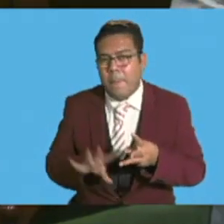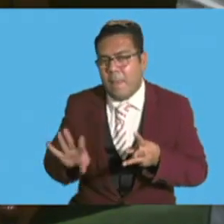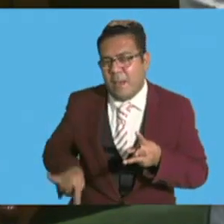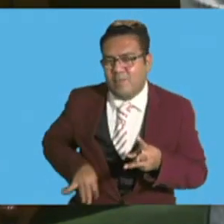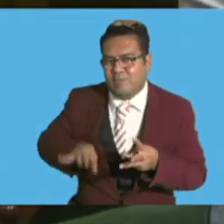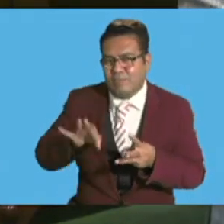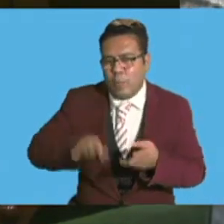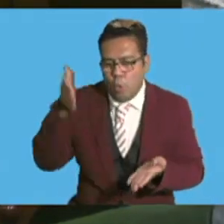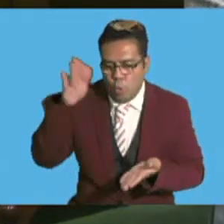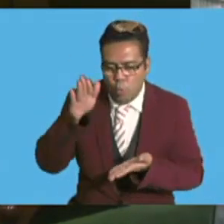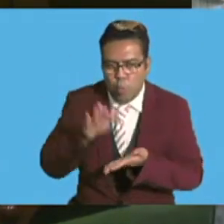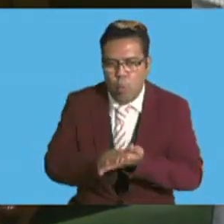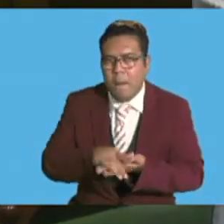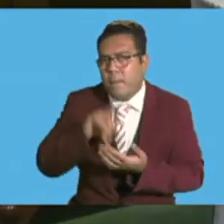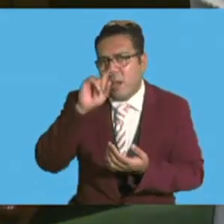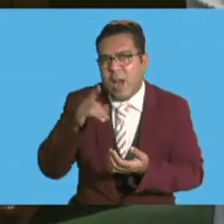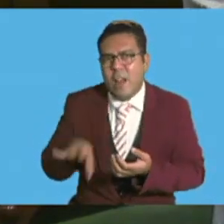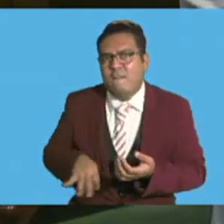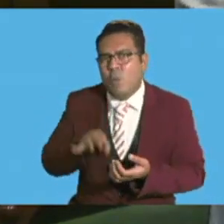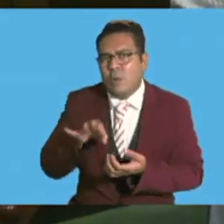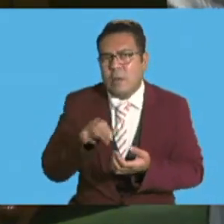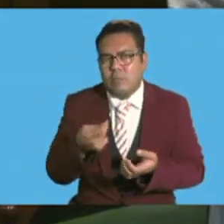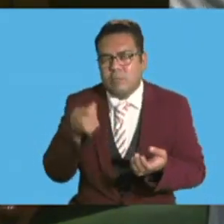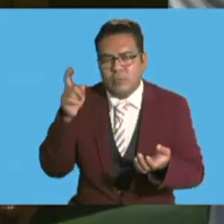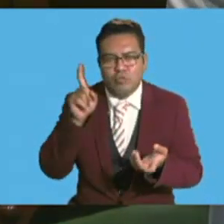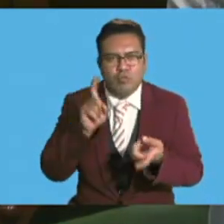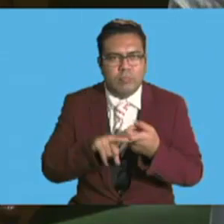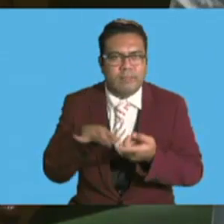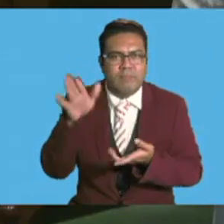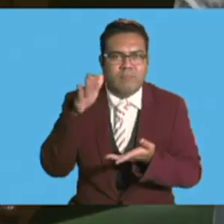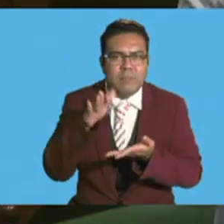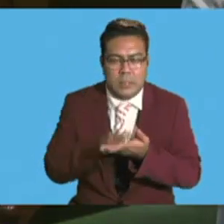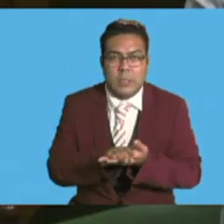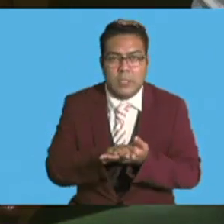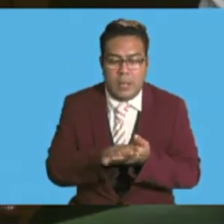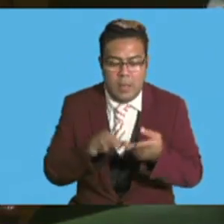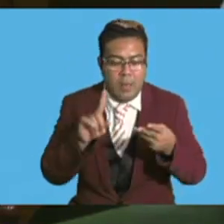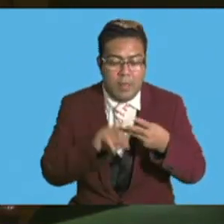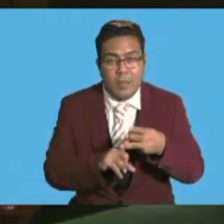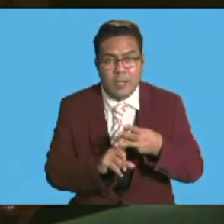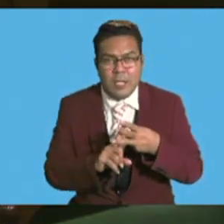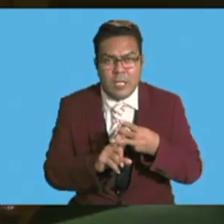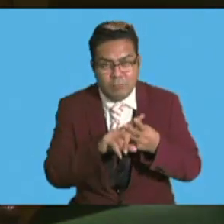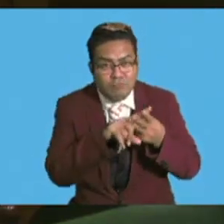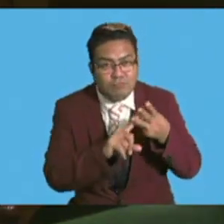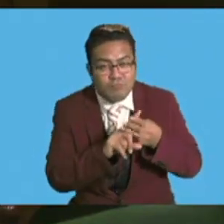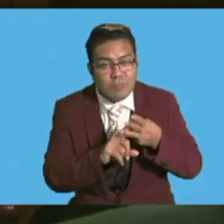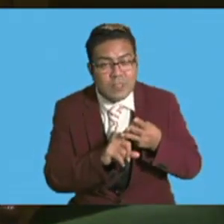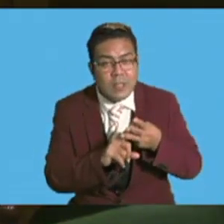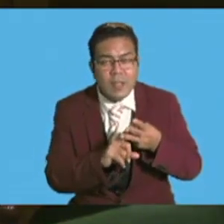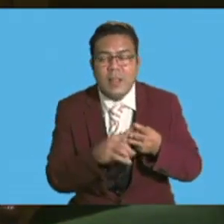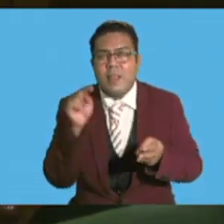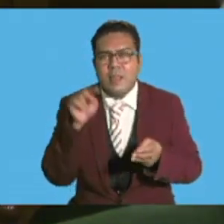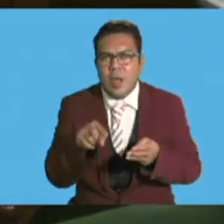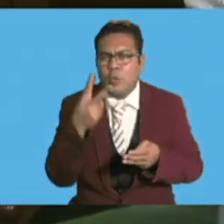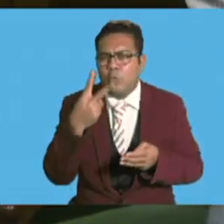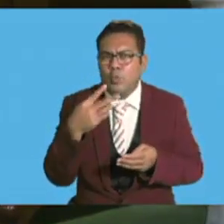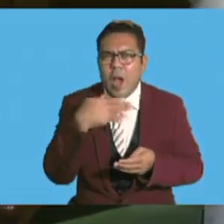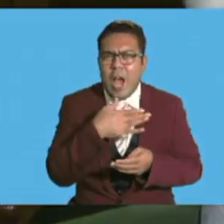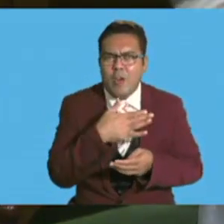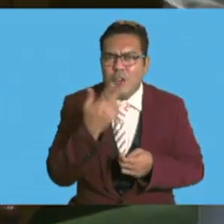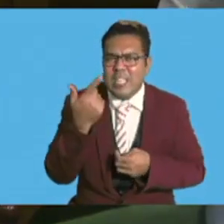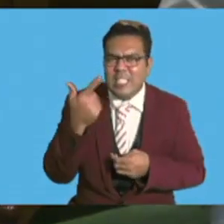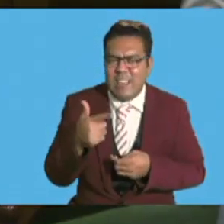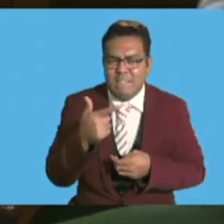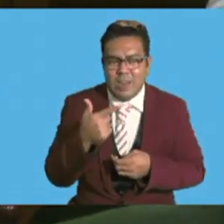expenses of those who are in the places that we're trying to reach. To that extent, the Honorable Speaker, in our 207